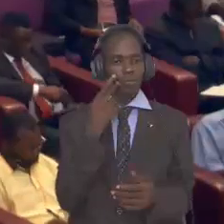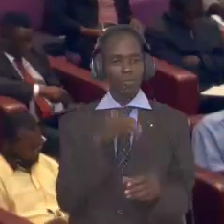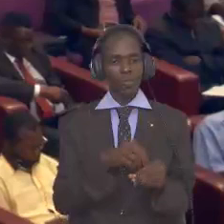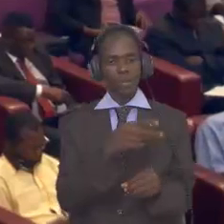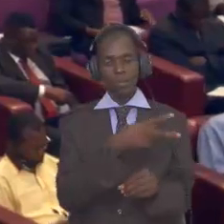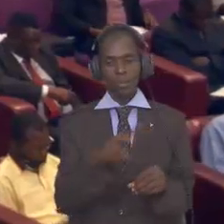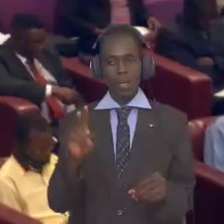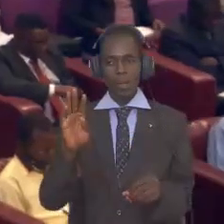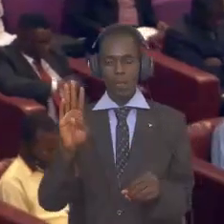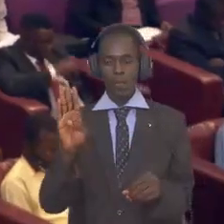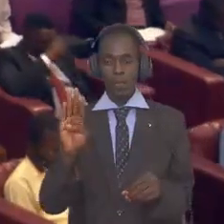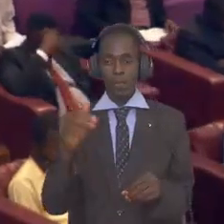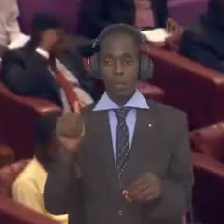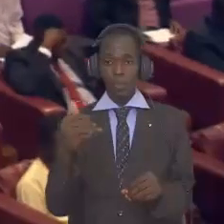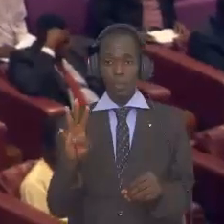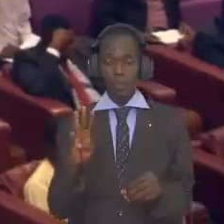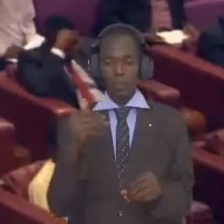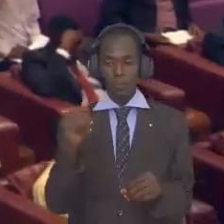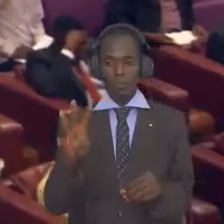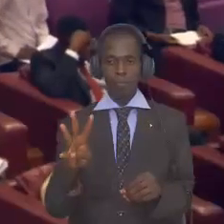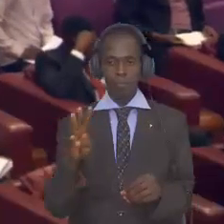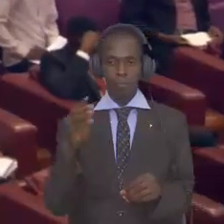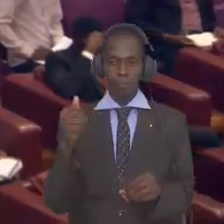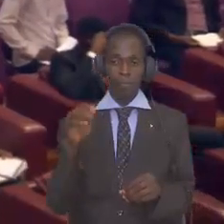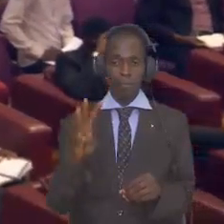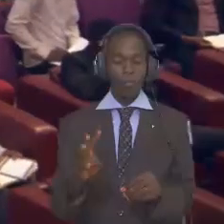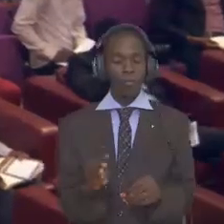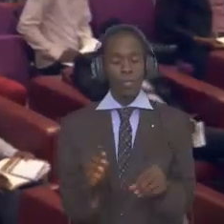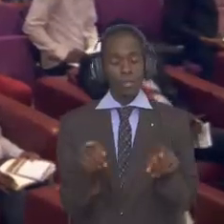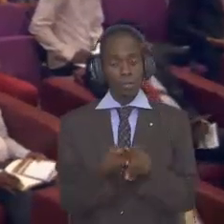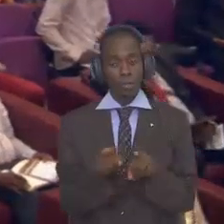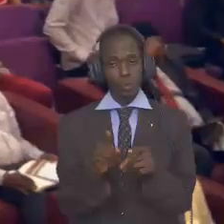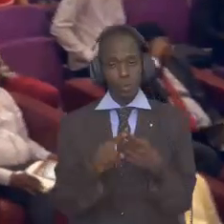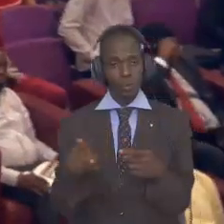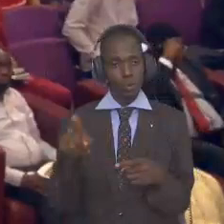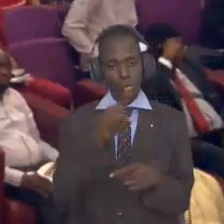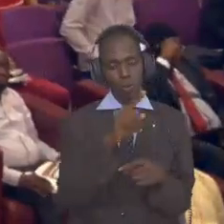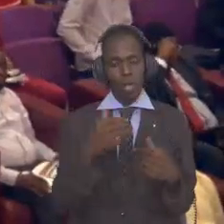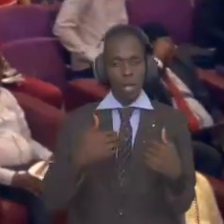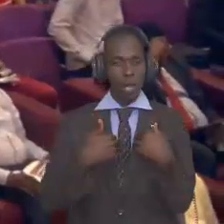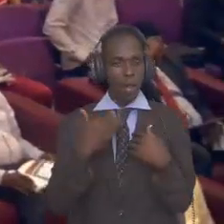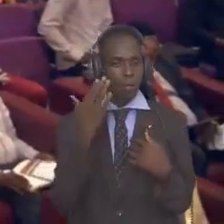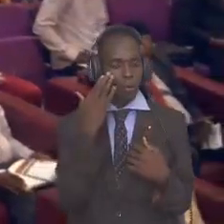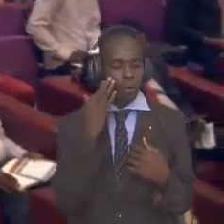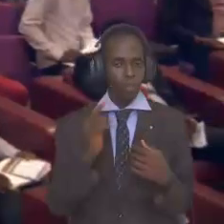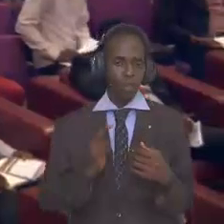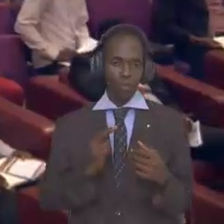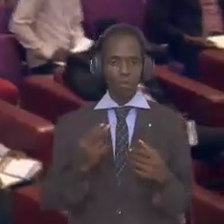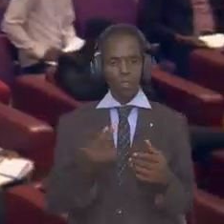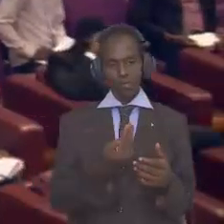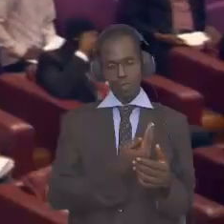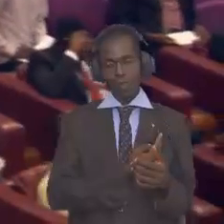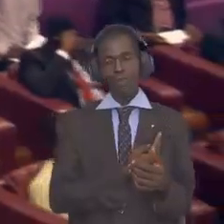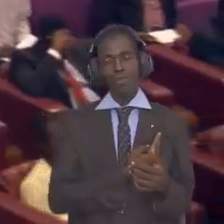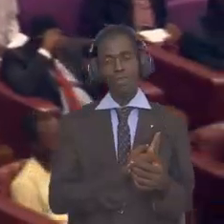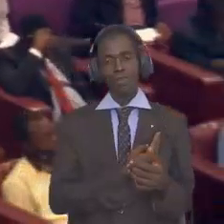verse 14 it says, as also ye have acknowledged us in part.